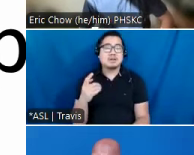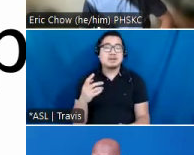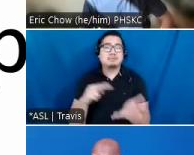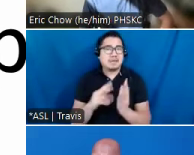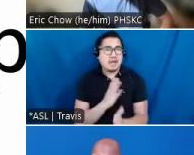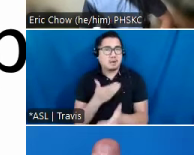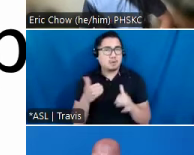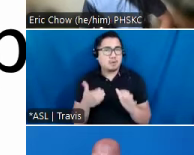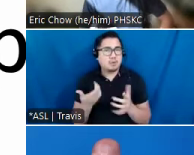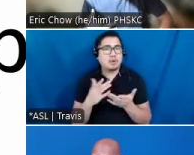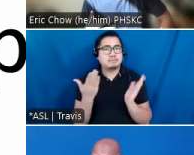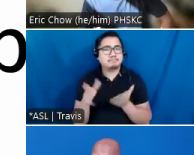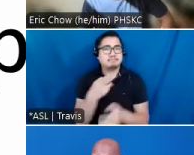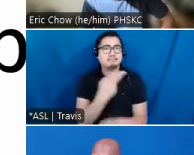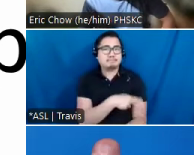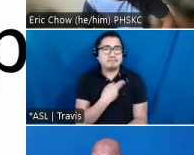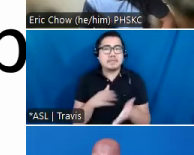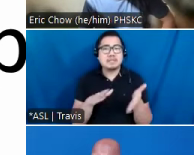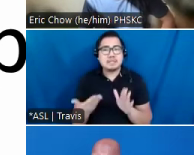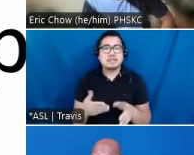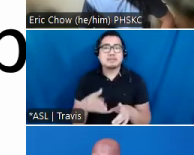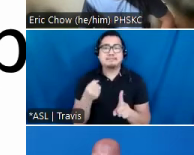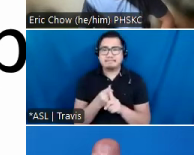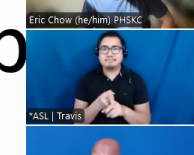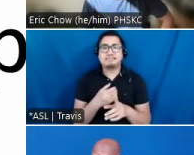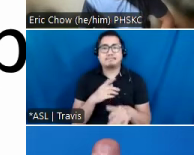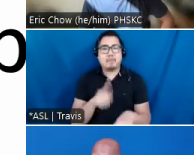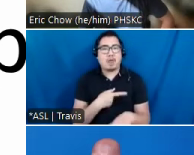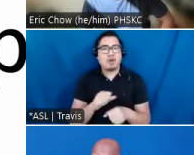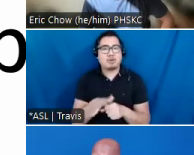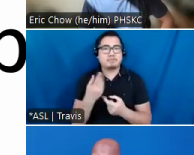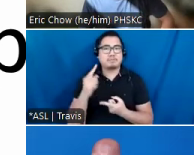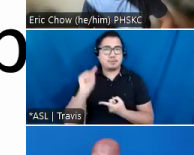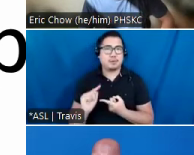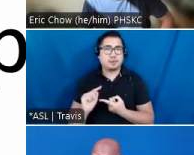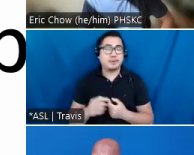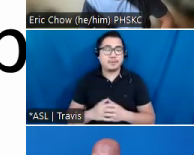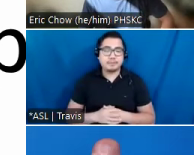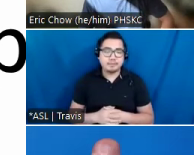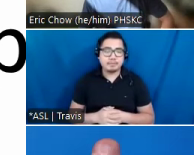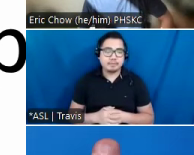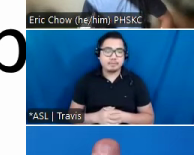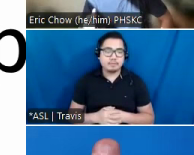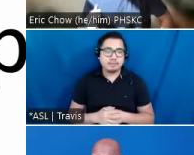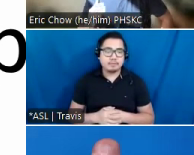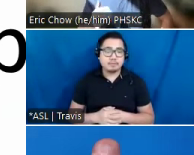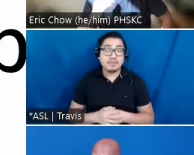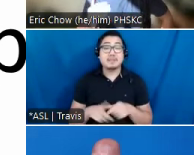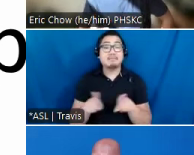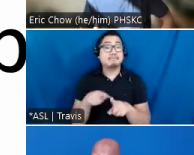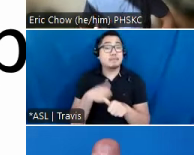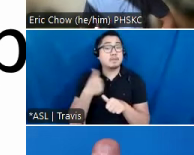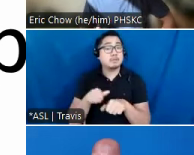get a complication, die, or get long COVID when we do get an infection. And remember,